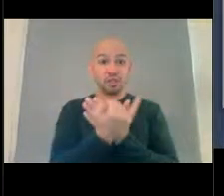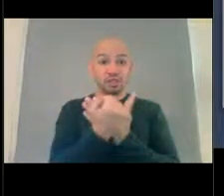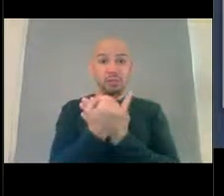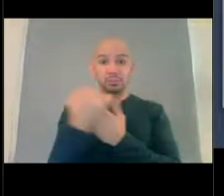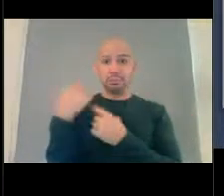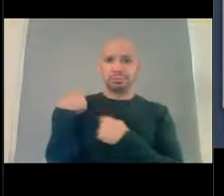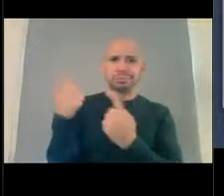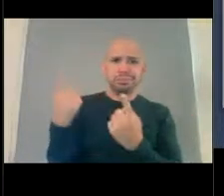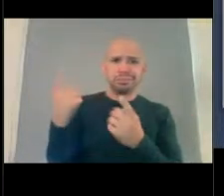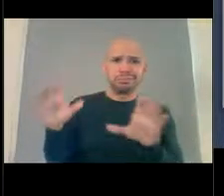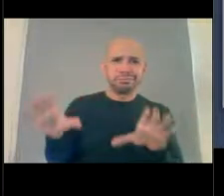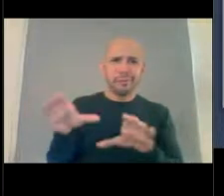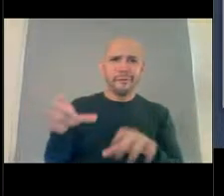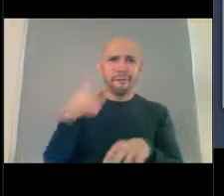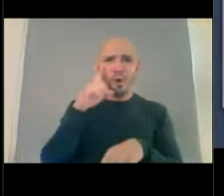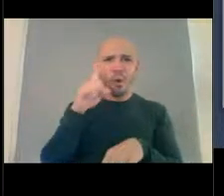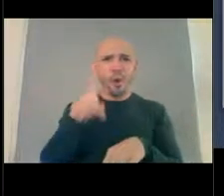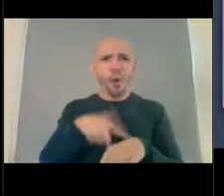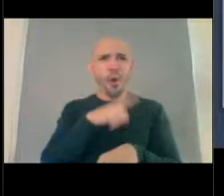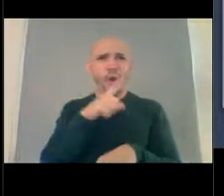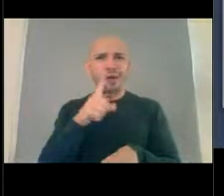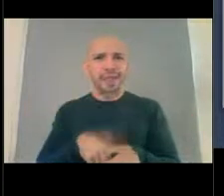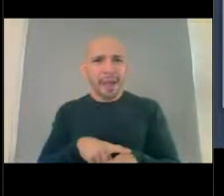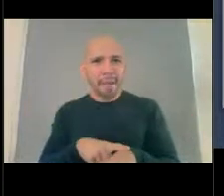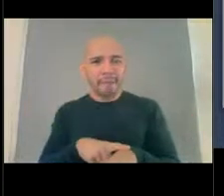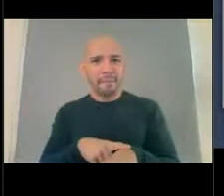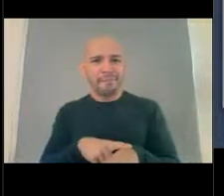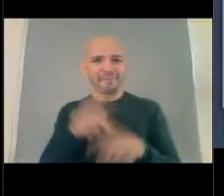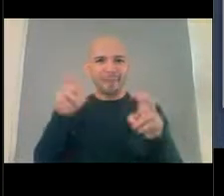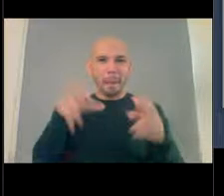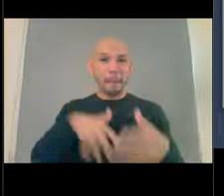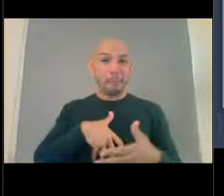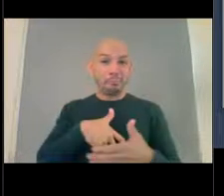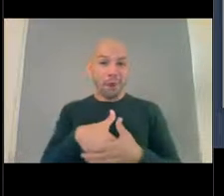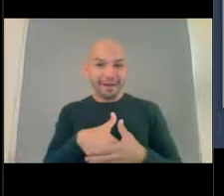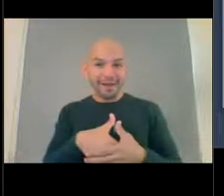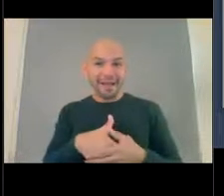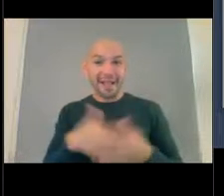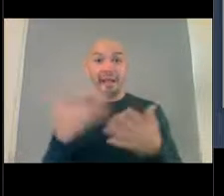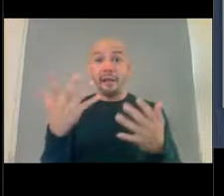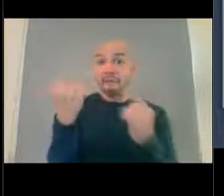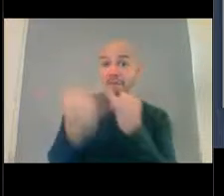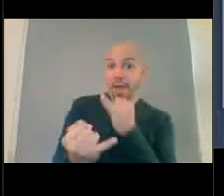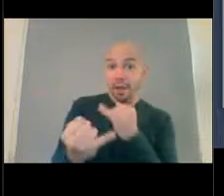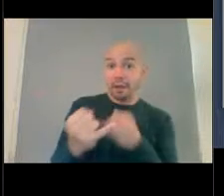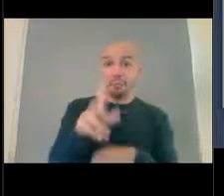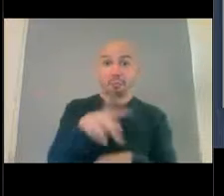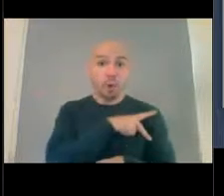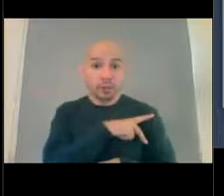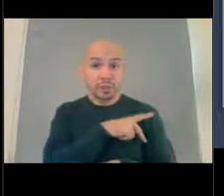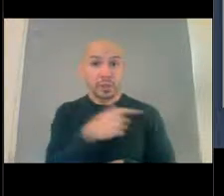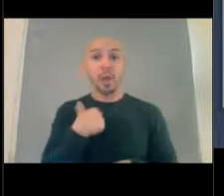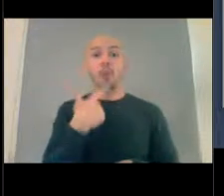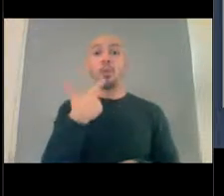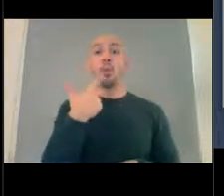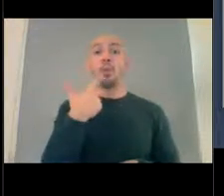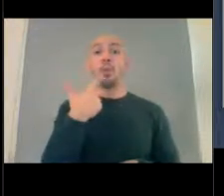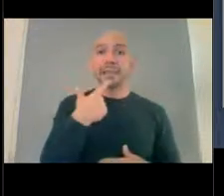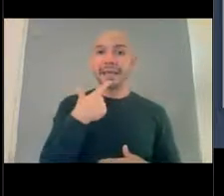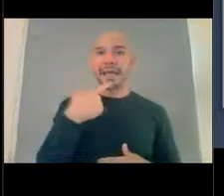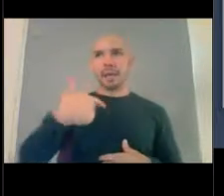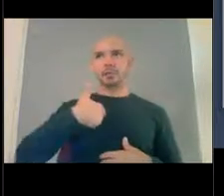long time and so finally um and personally i'd like to share that i was part of the very early